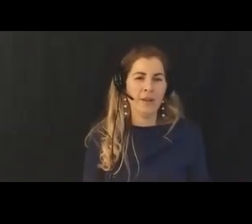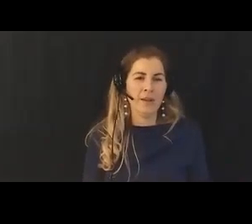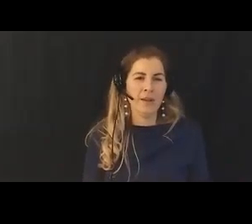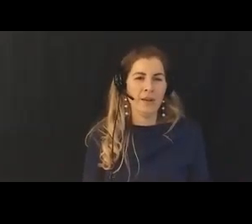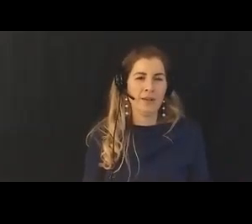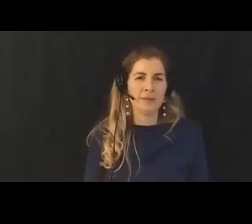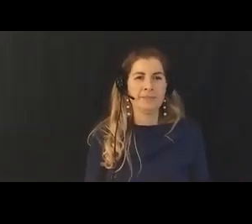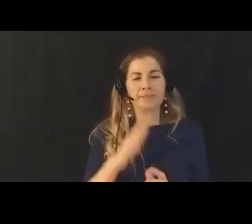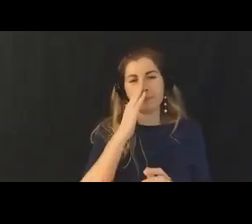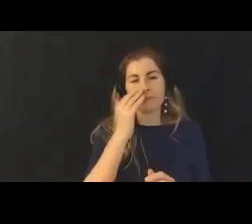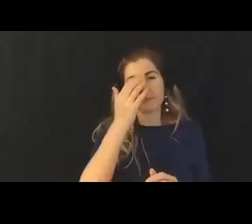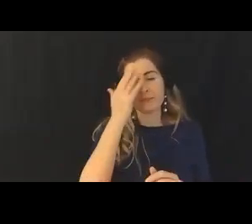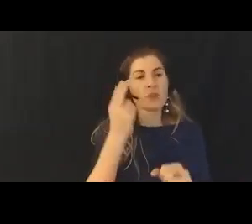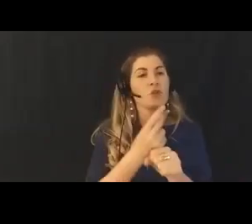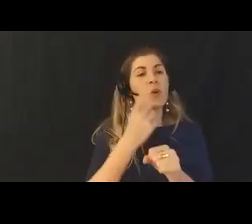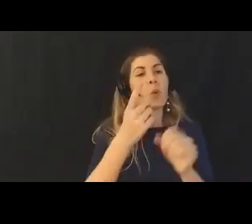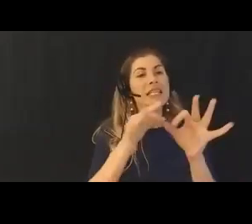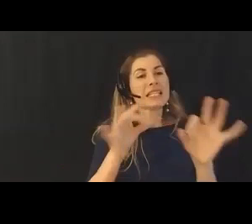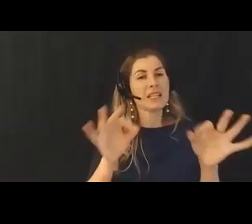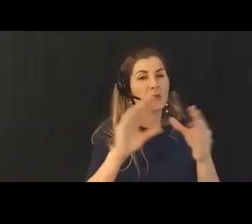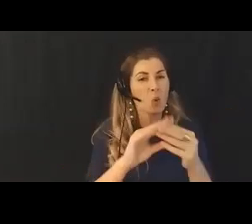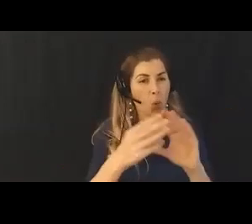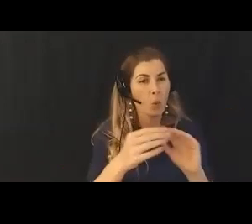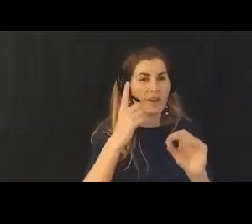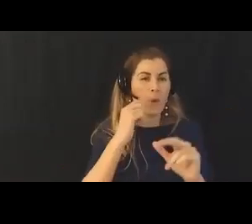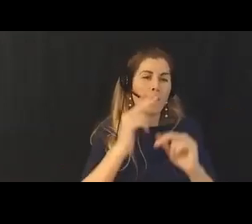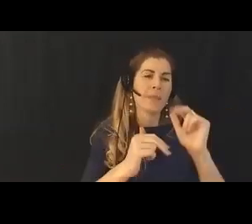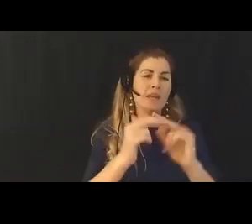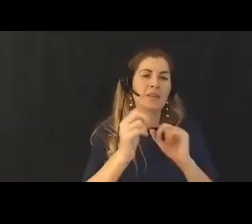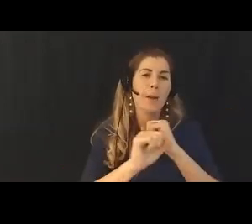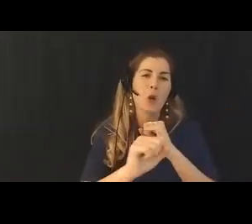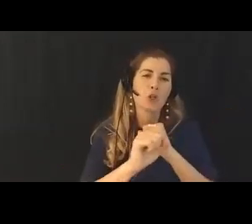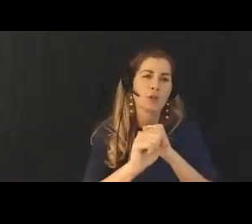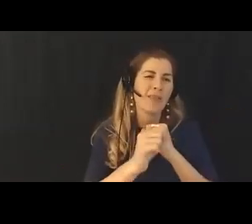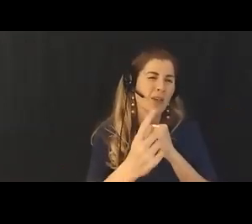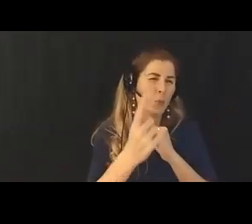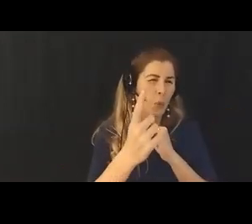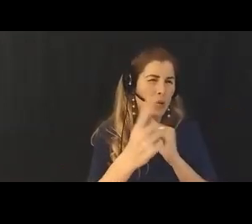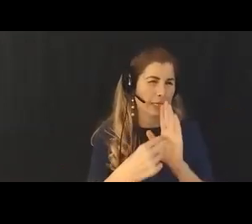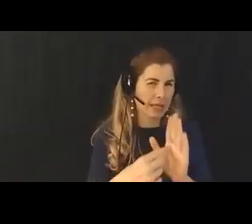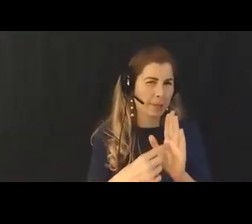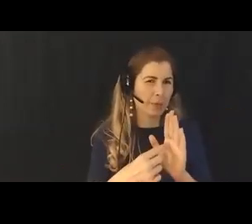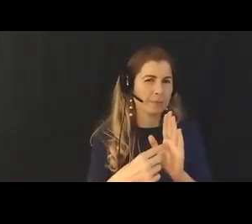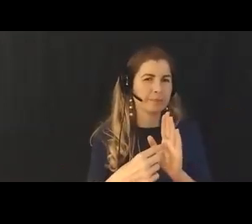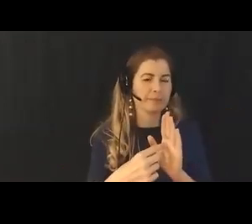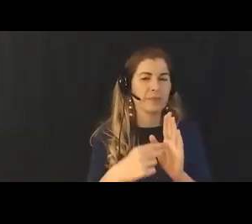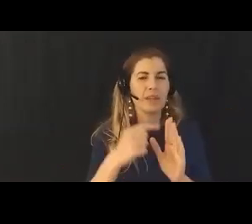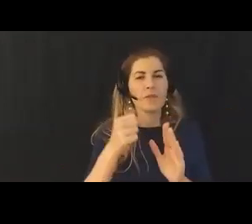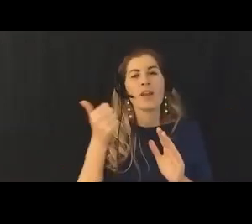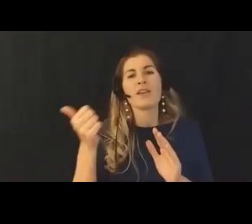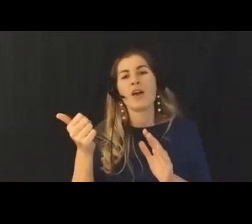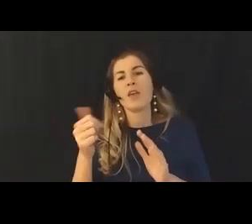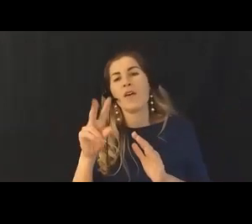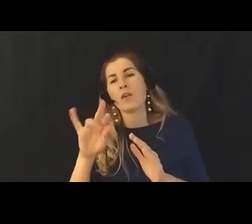is using one sentence story to build a commercial. So this is just an example of another thing I did in another virtual